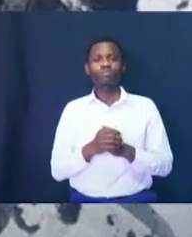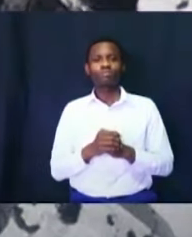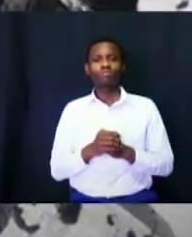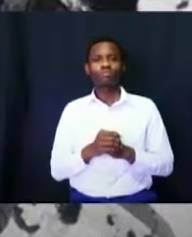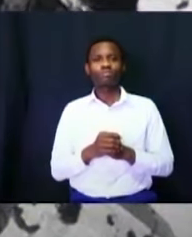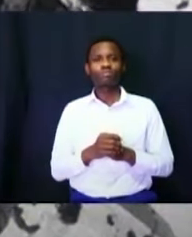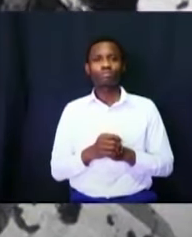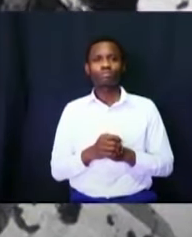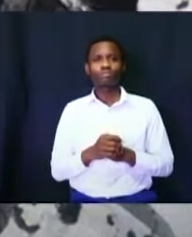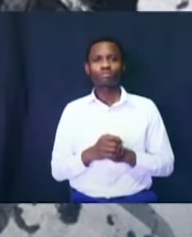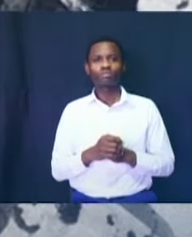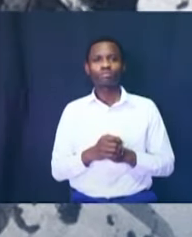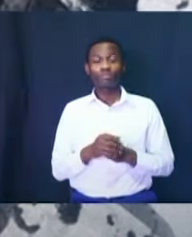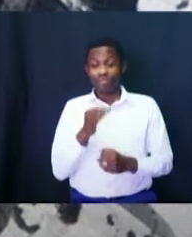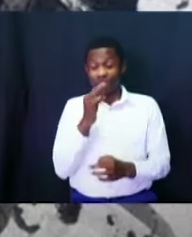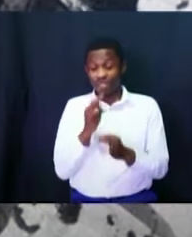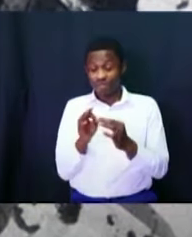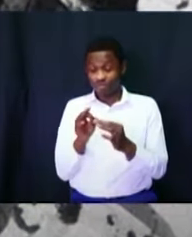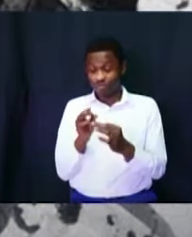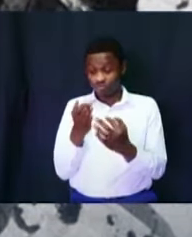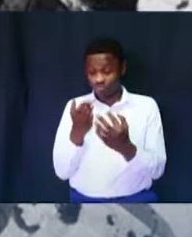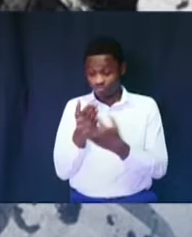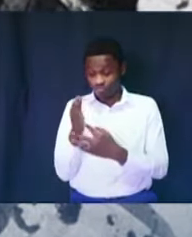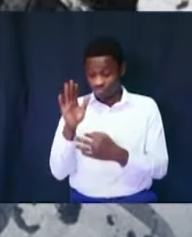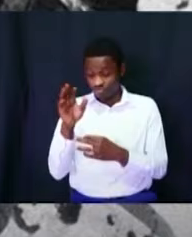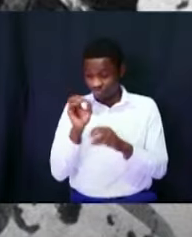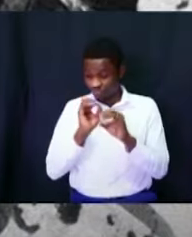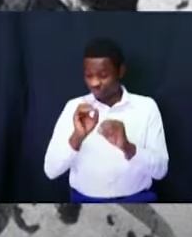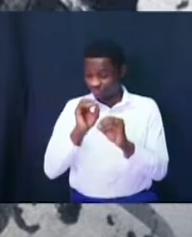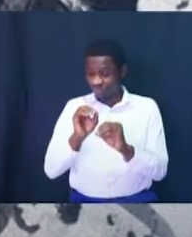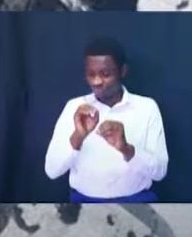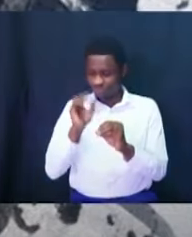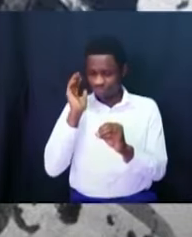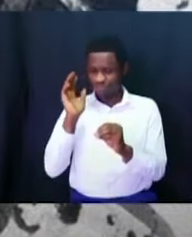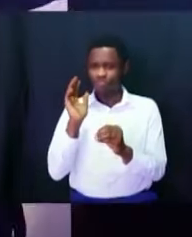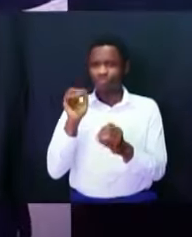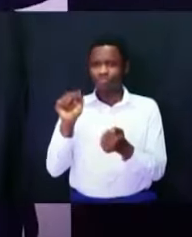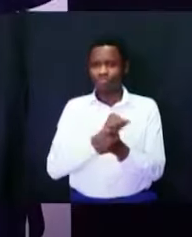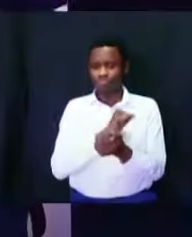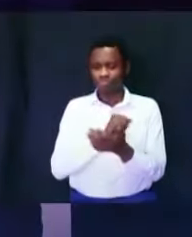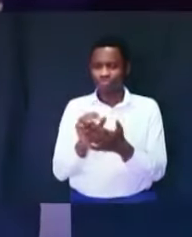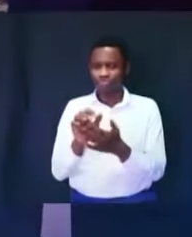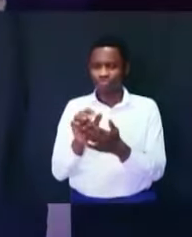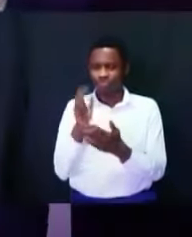Believers if by their teaching they destroyed the faith of some